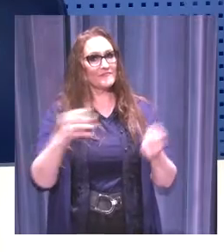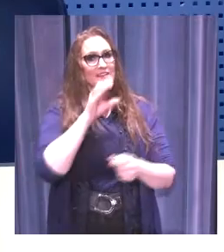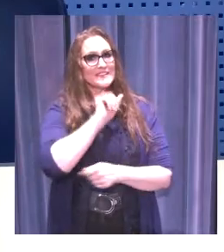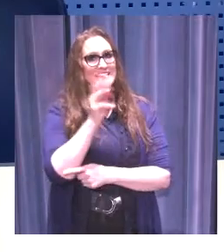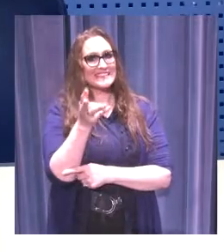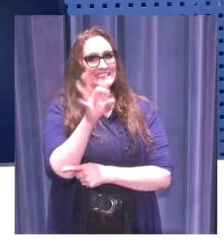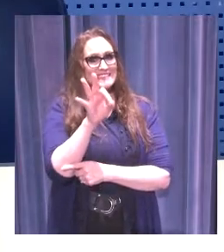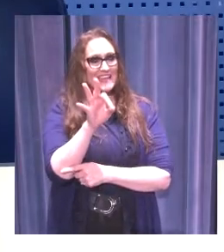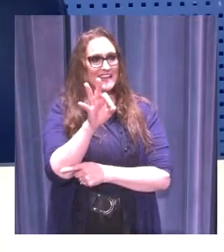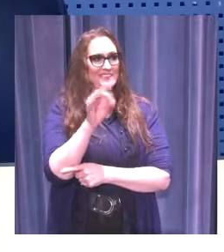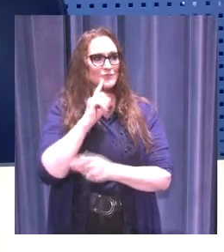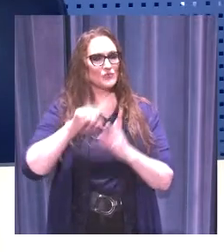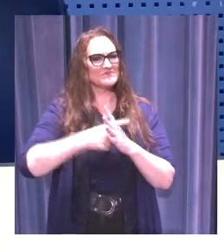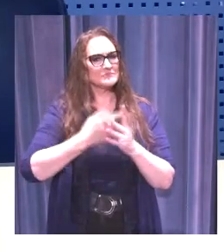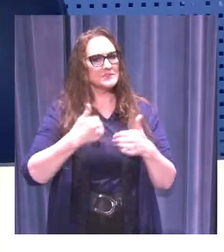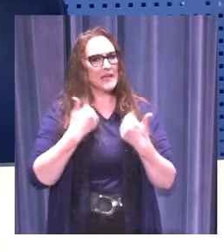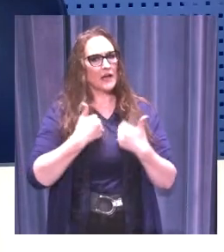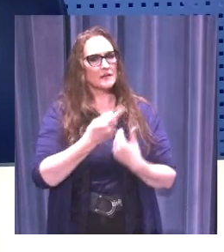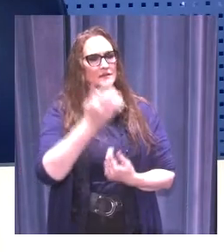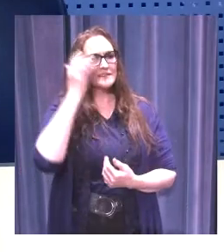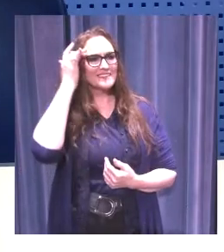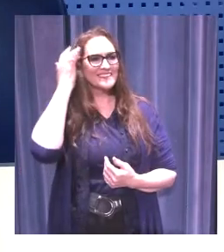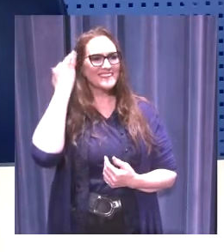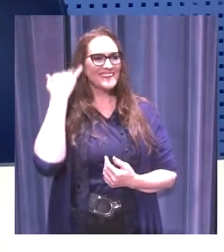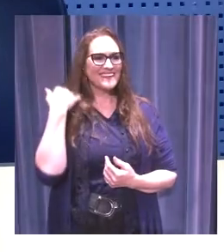years old, so I started very young.